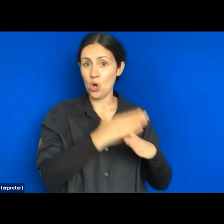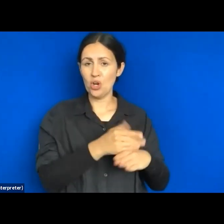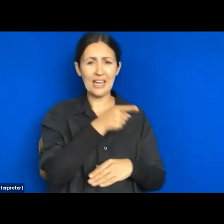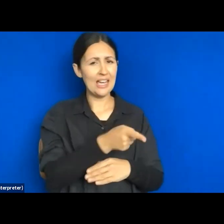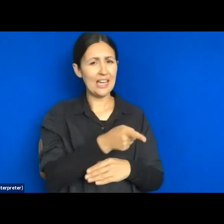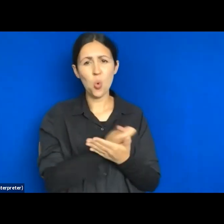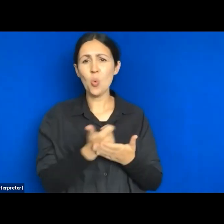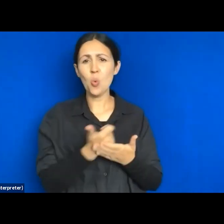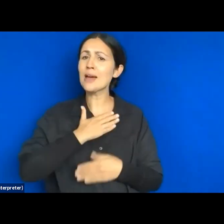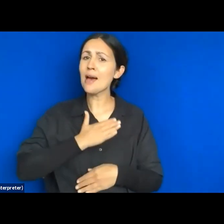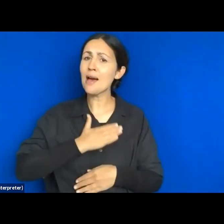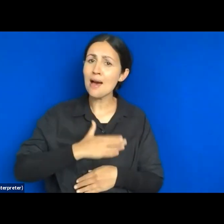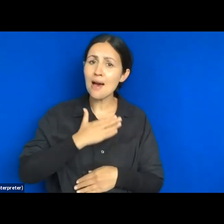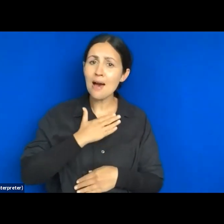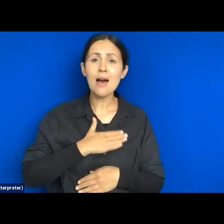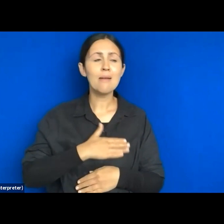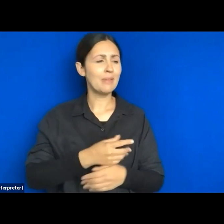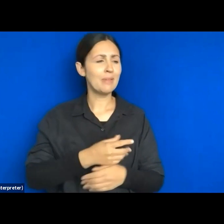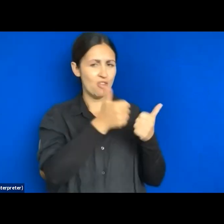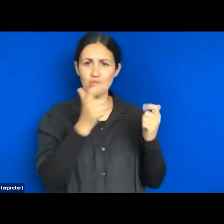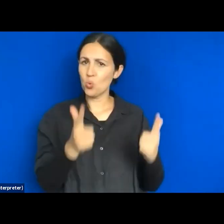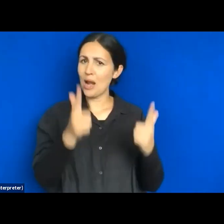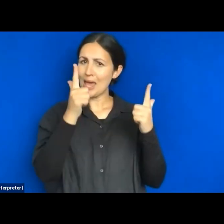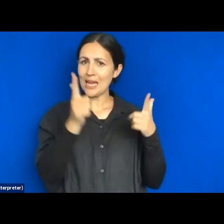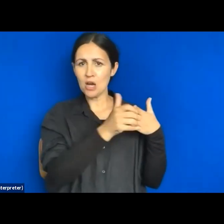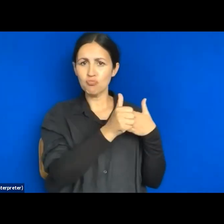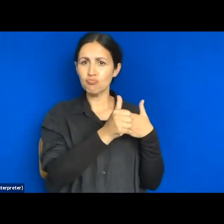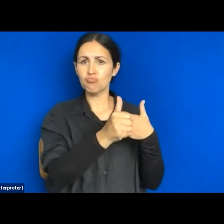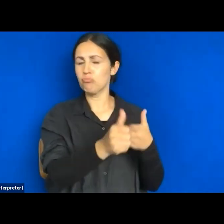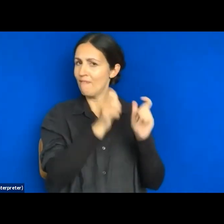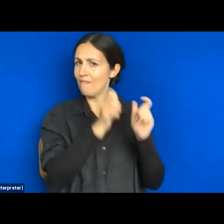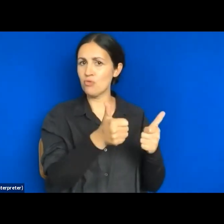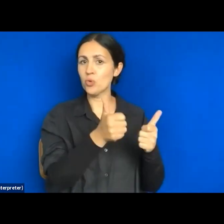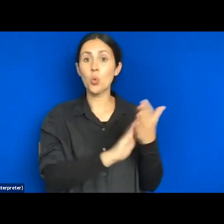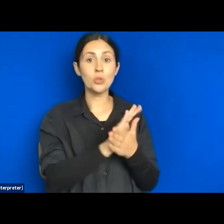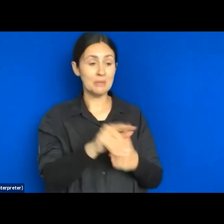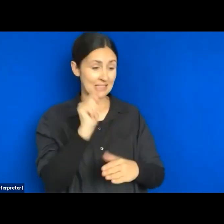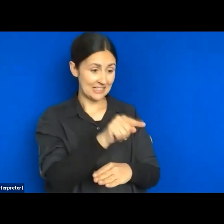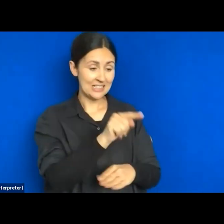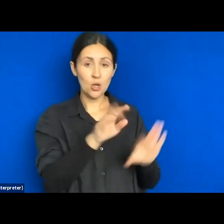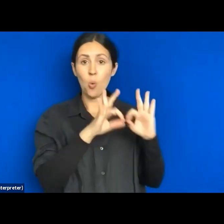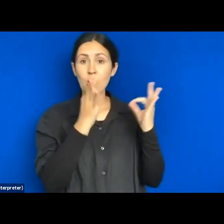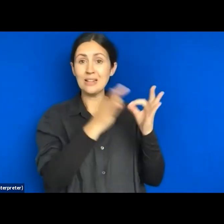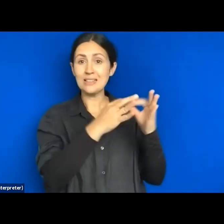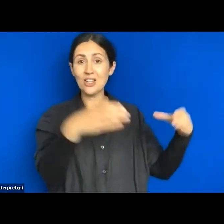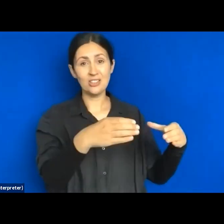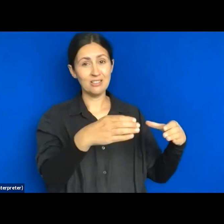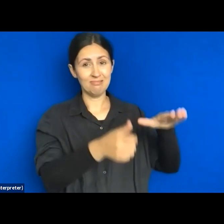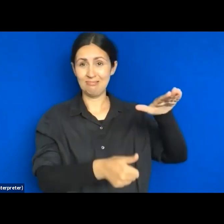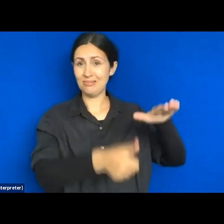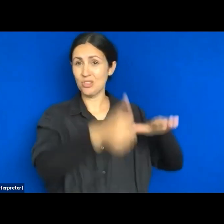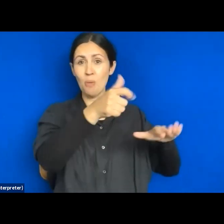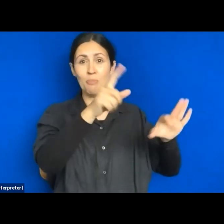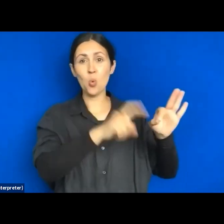and collected style of leadership, which has established NDARC as an international leader in generating